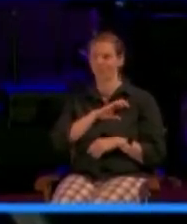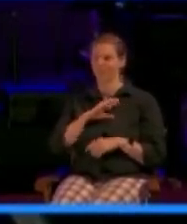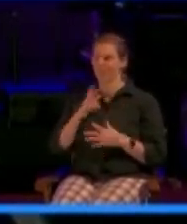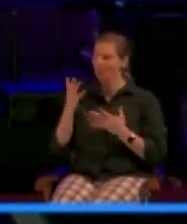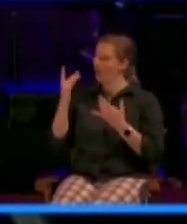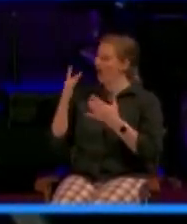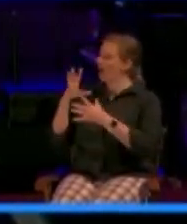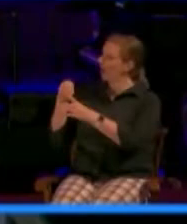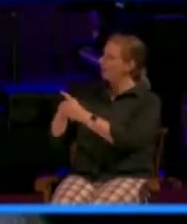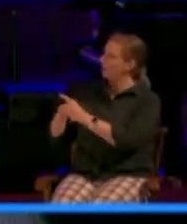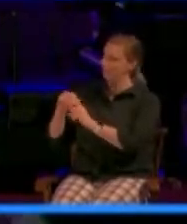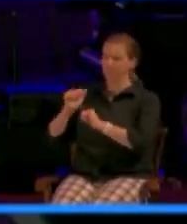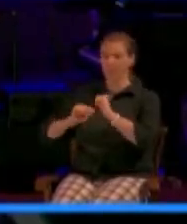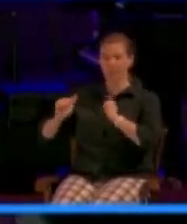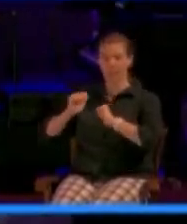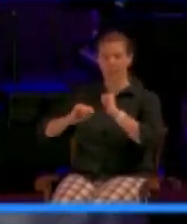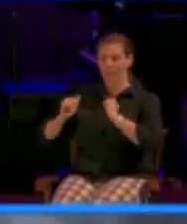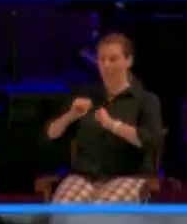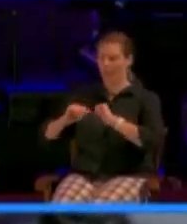He developed the swagger.